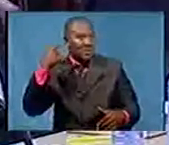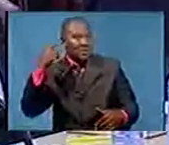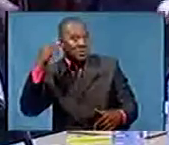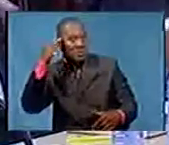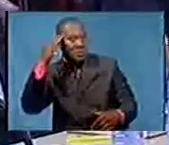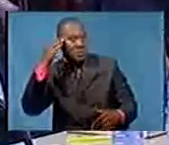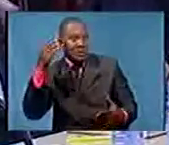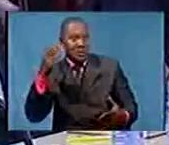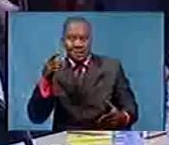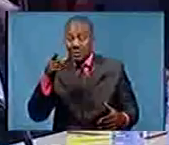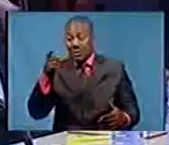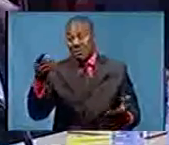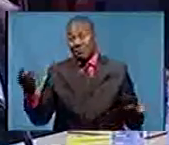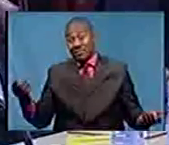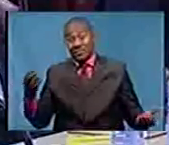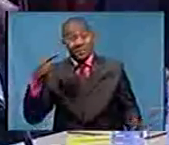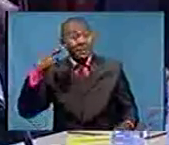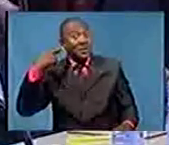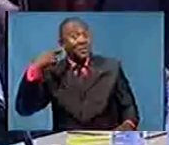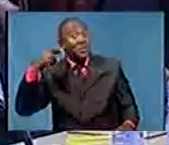become very calm.